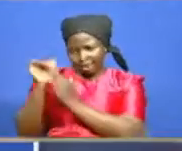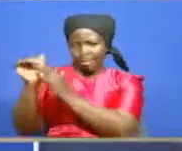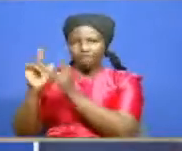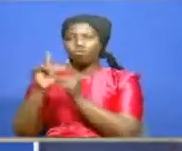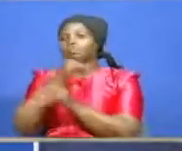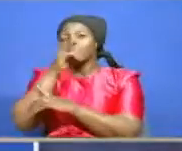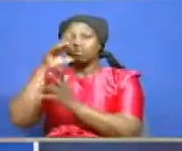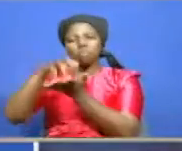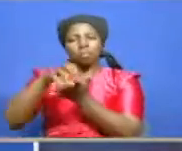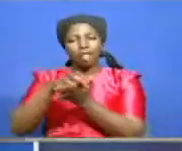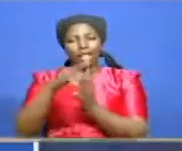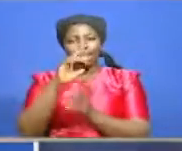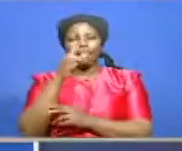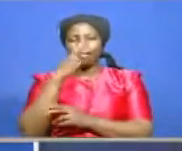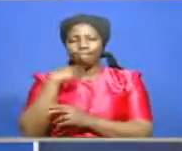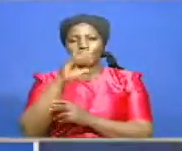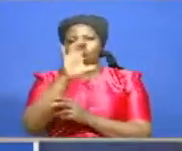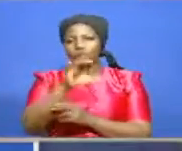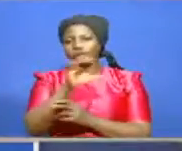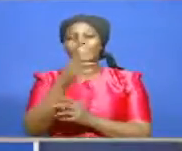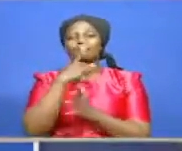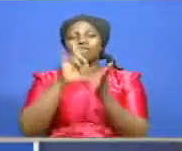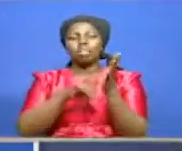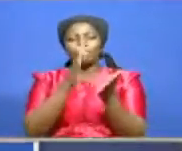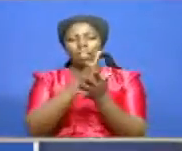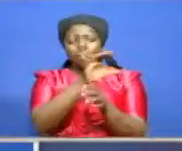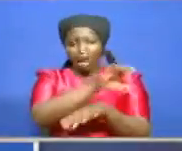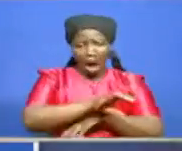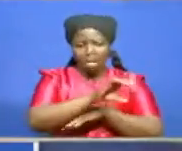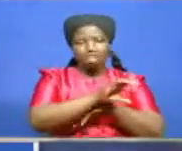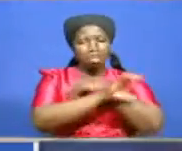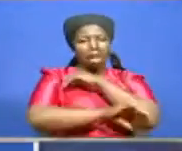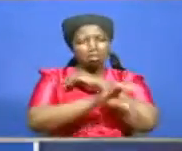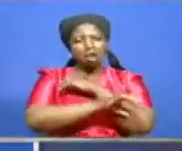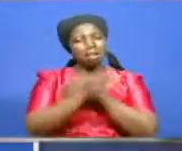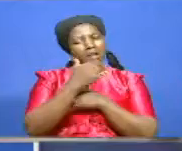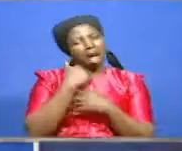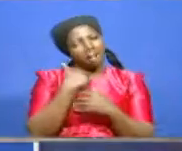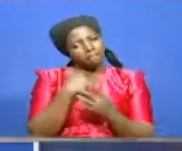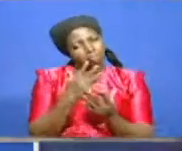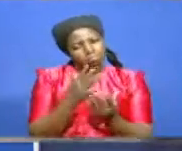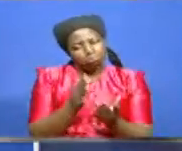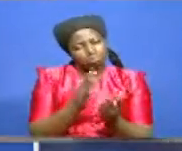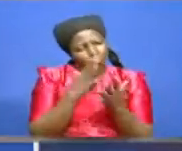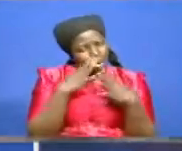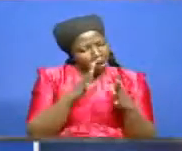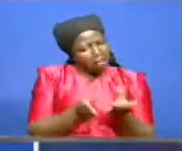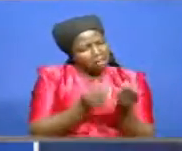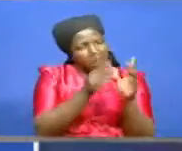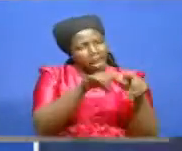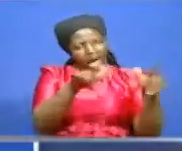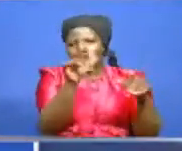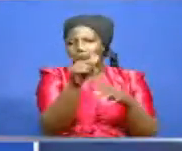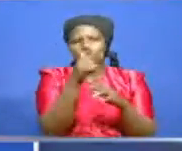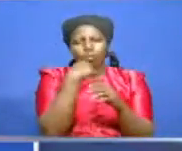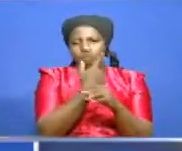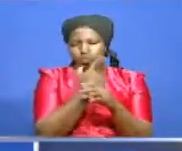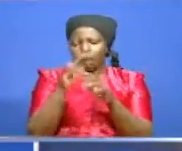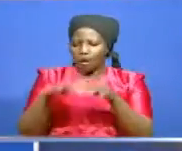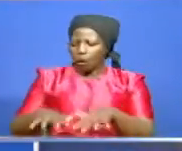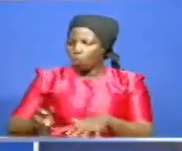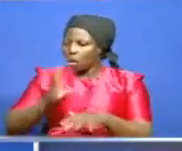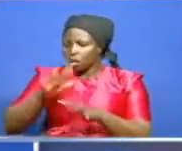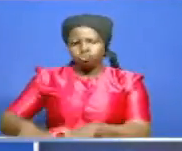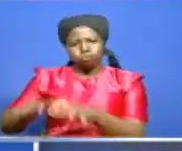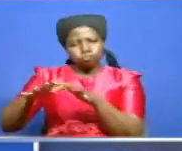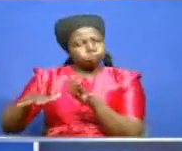Cross, parts of the country are yet to fully settle families that were displaced by floods 2 years ago. A case in